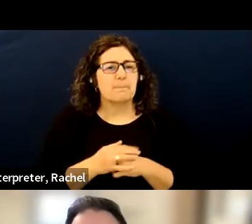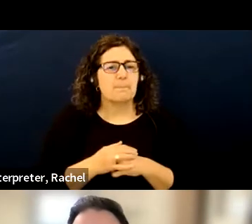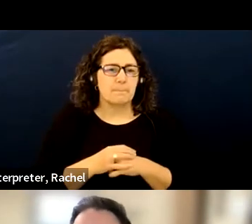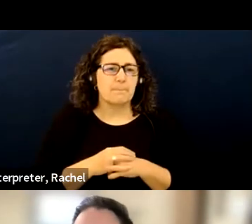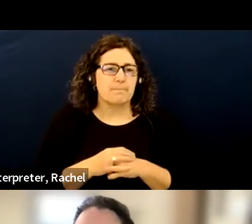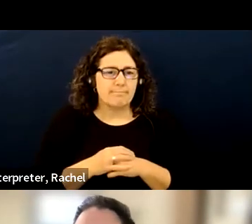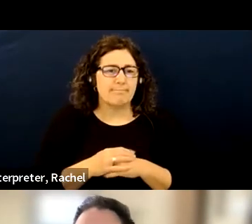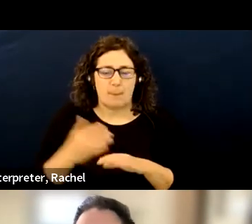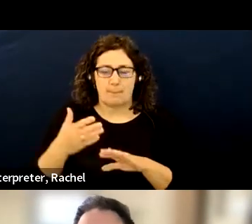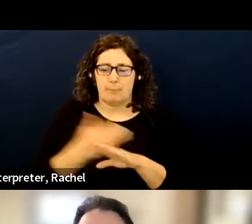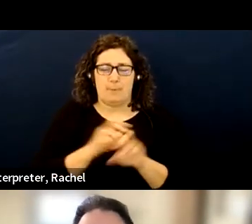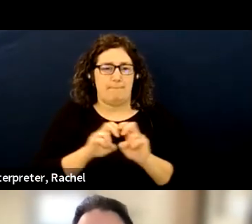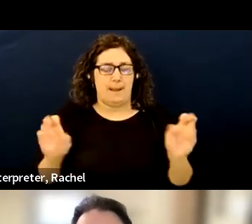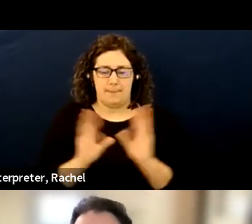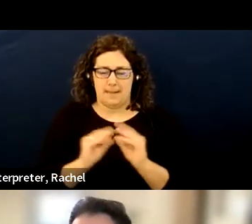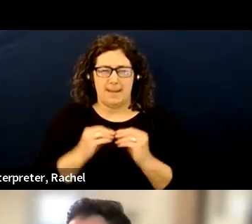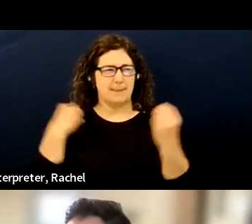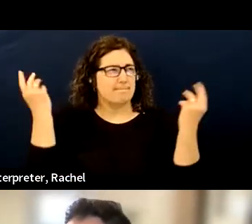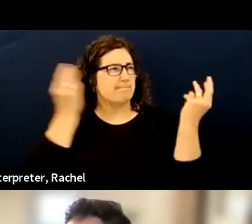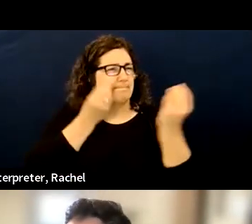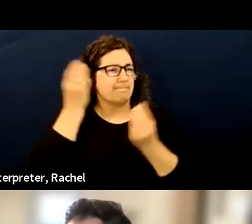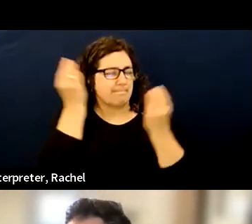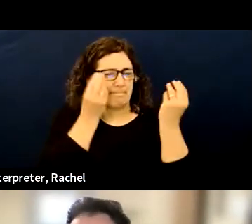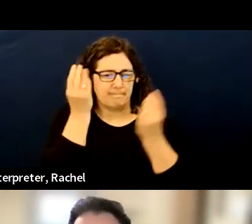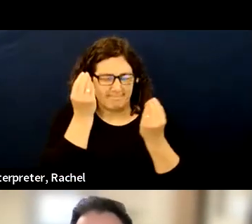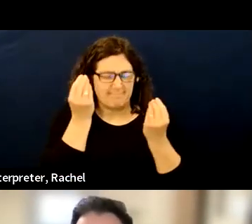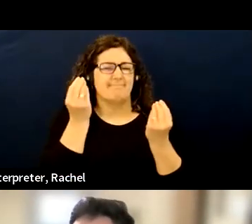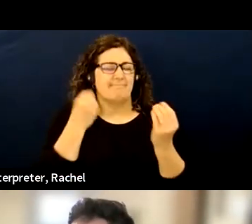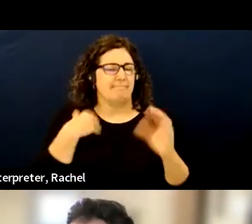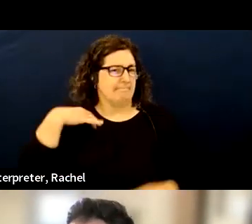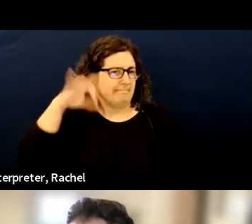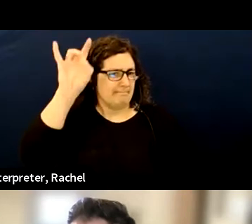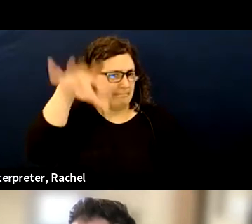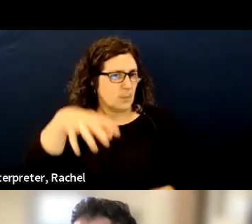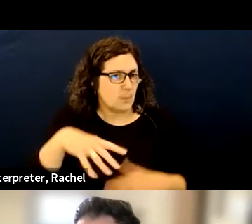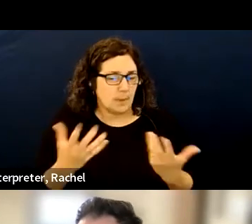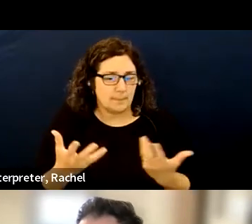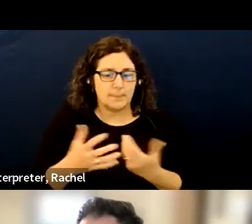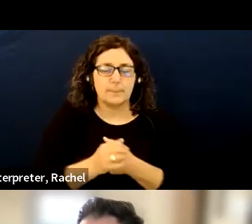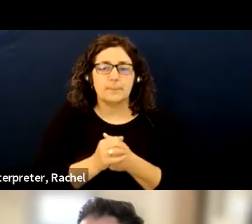We've had a pre-panel meeting, and I've been thinking about this a lot. And the piece that I want to throw into the conversation